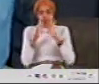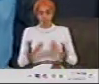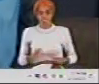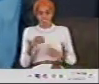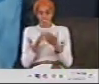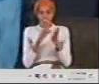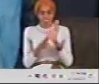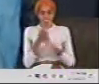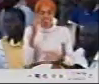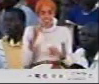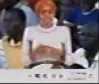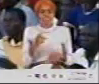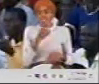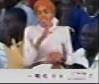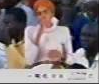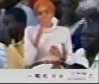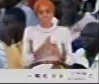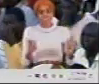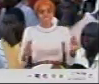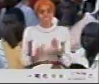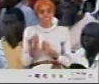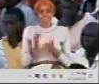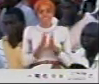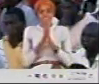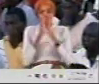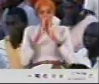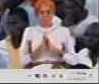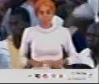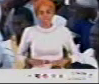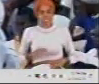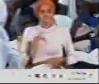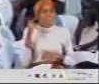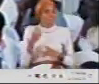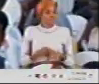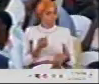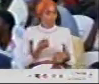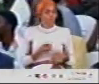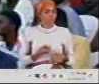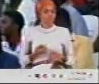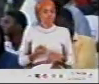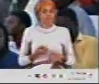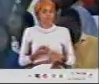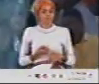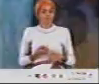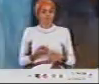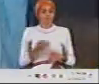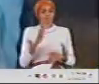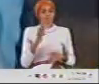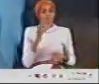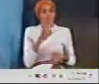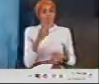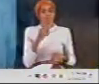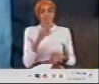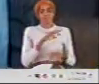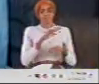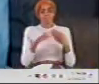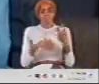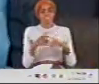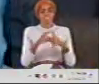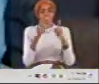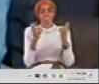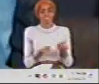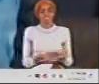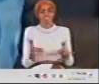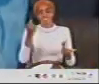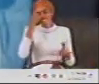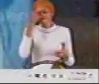there will be greater peace from zinc to carry all the local governments there